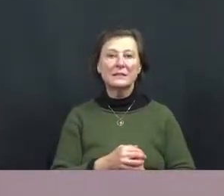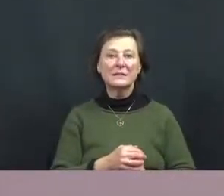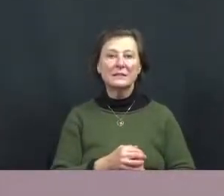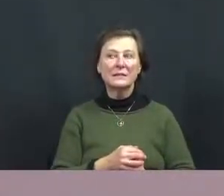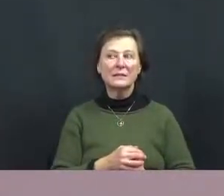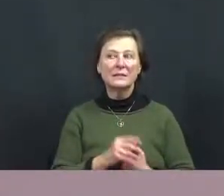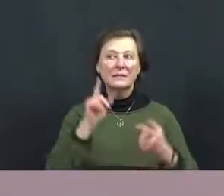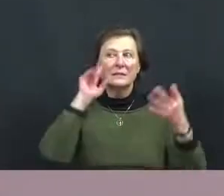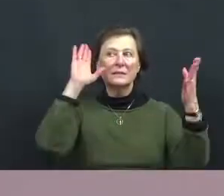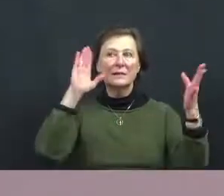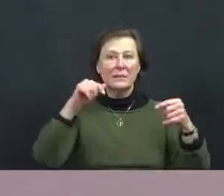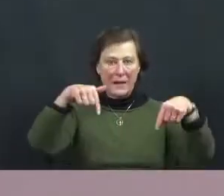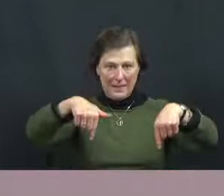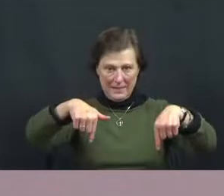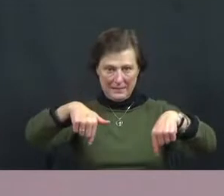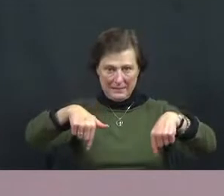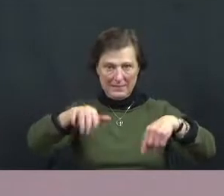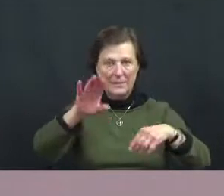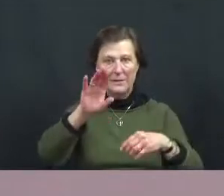May this be a place